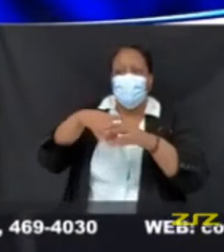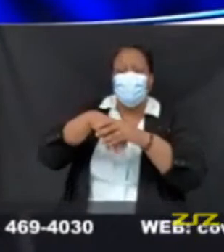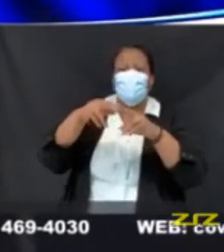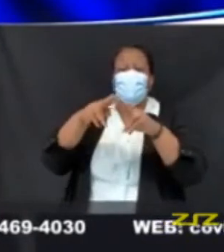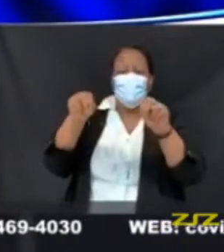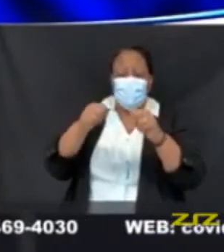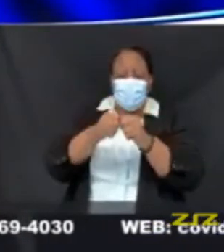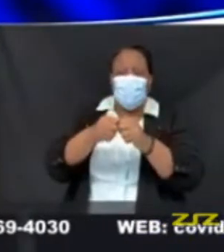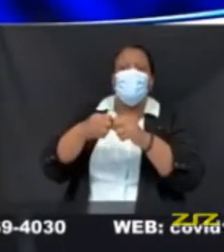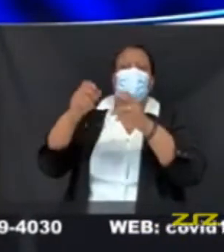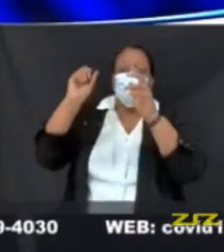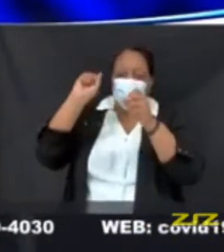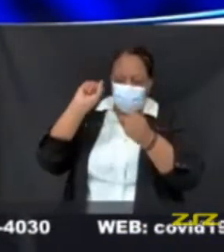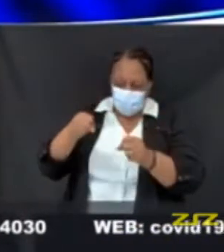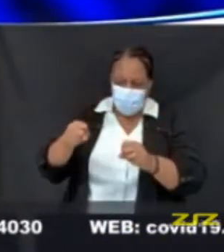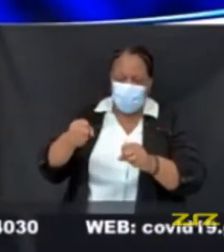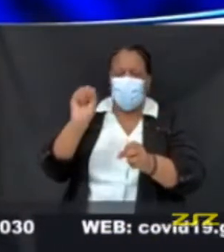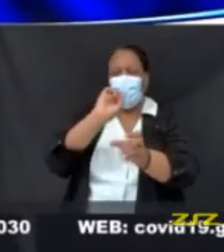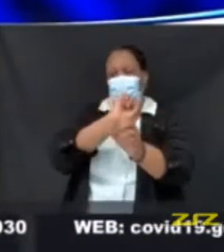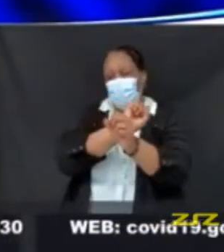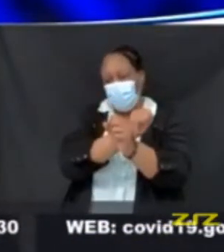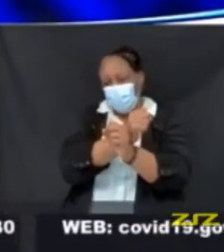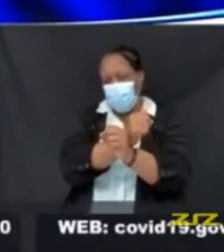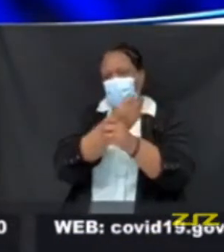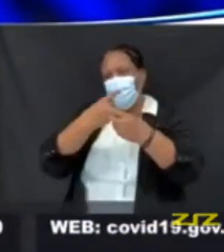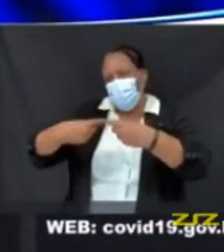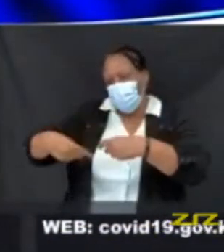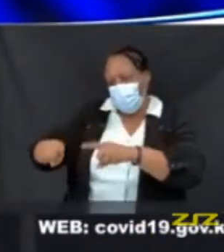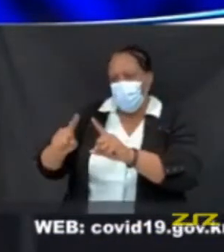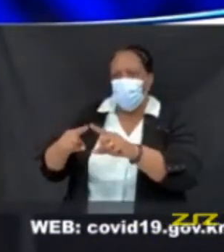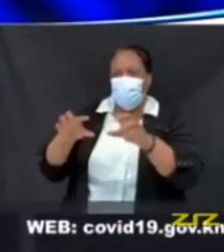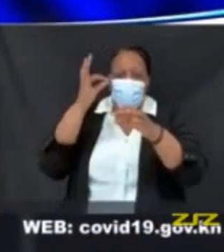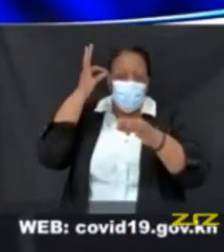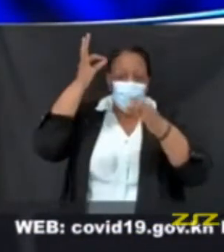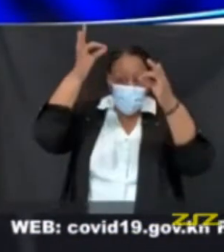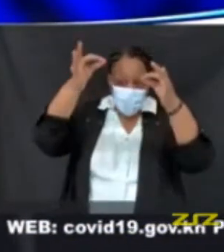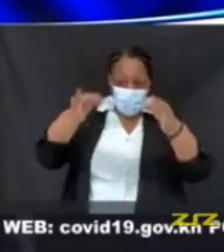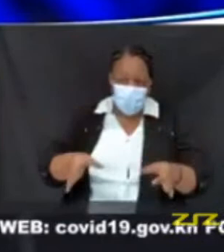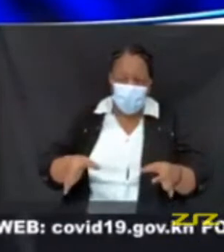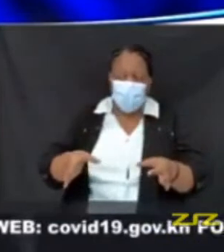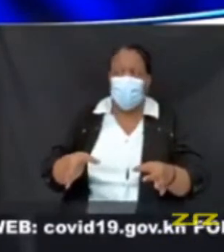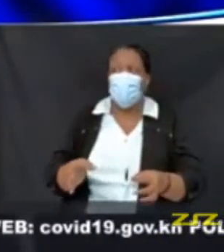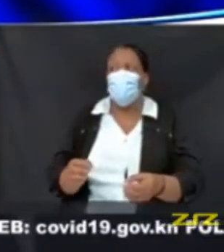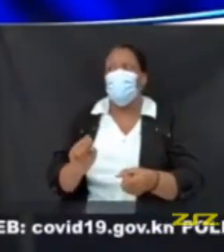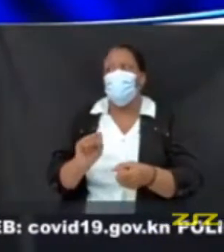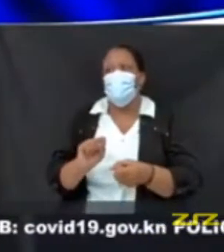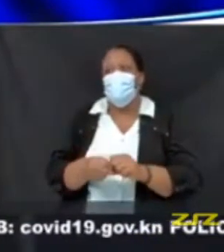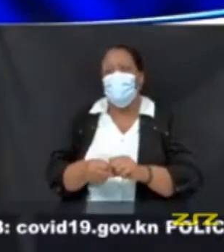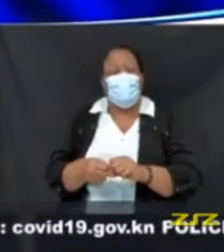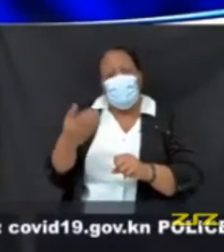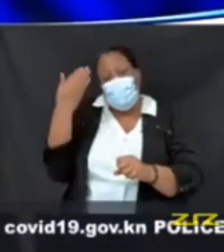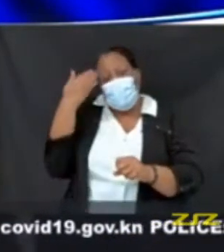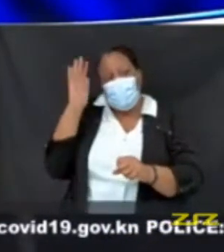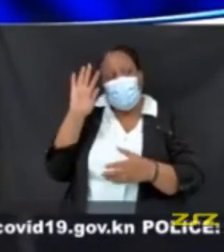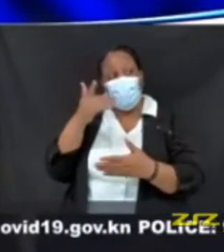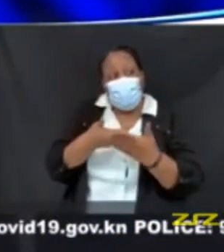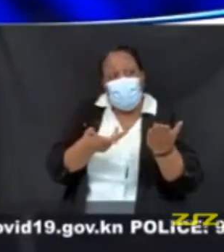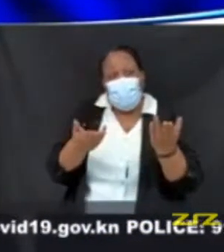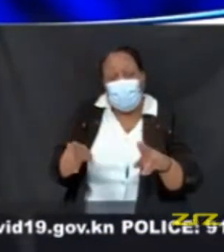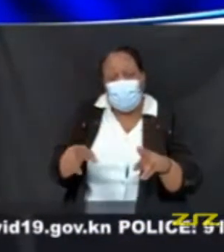they were charged and taken before the court. I understand the matter would have been tried a couple of days ago. I'm not certain of the outcome, but